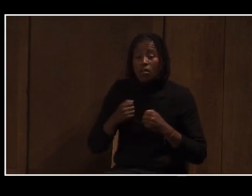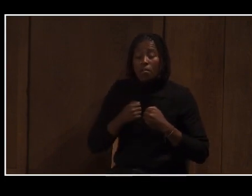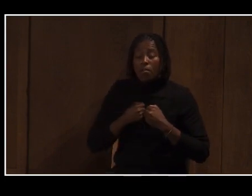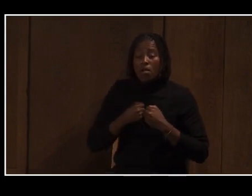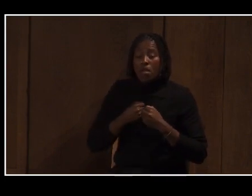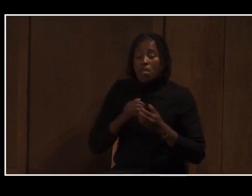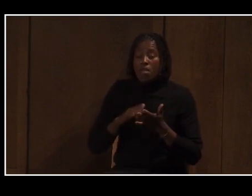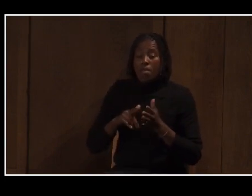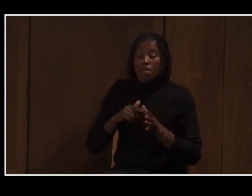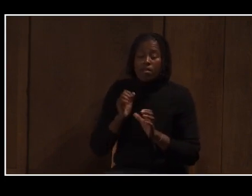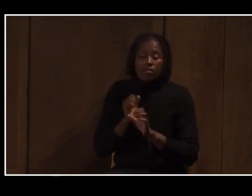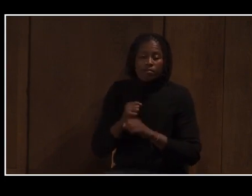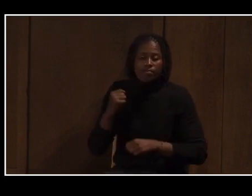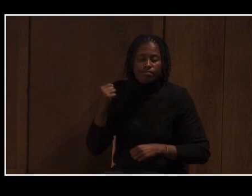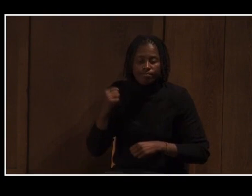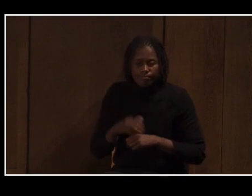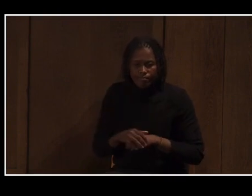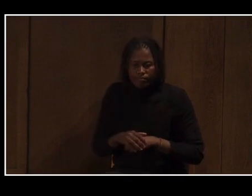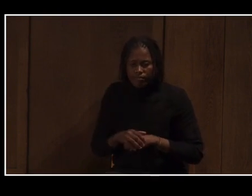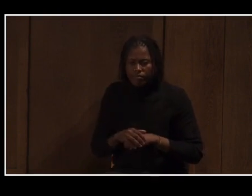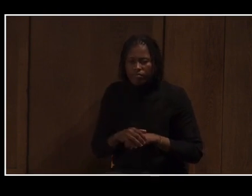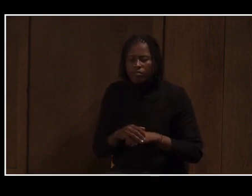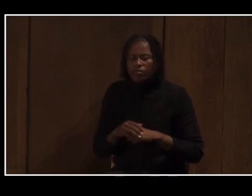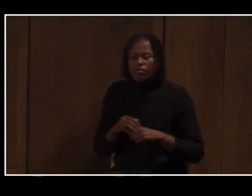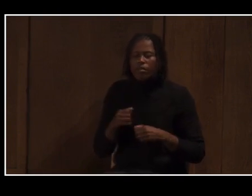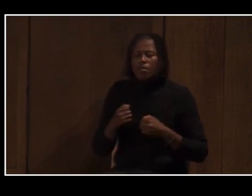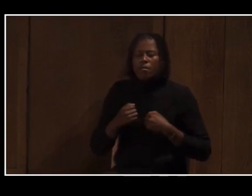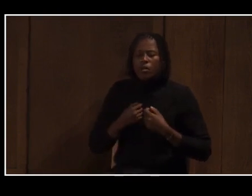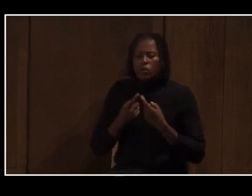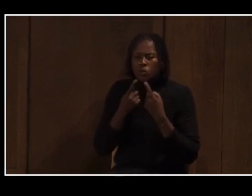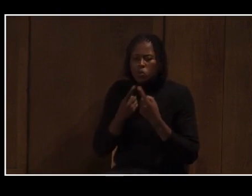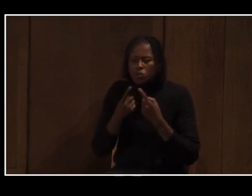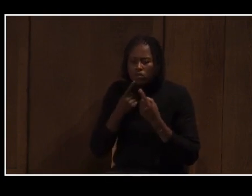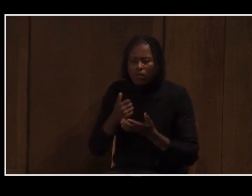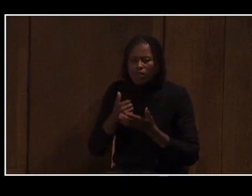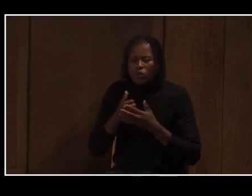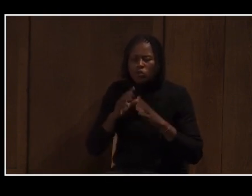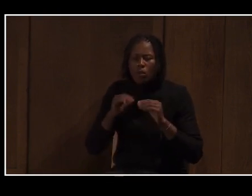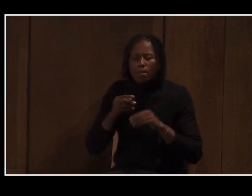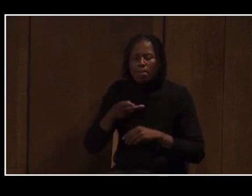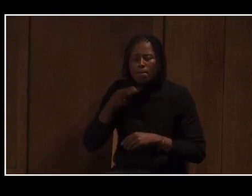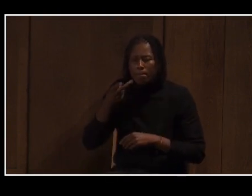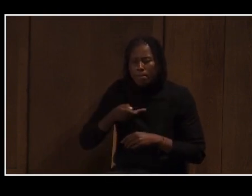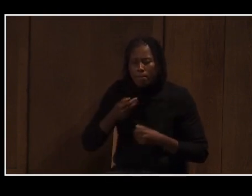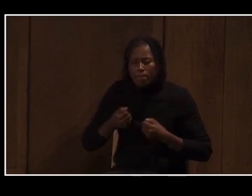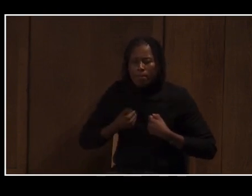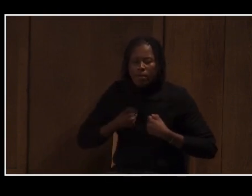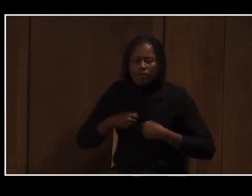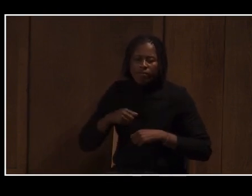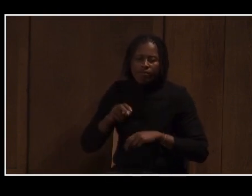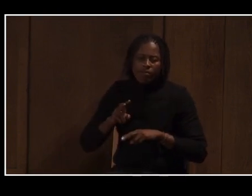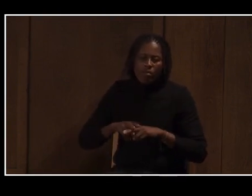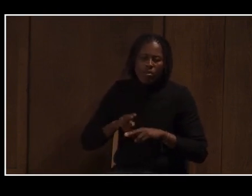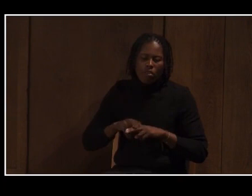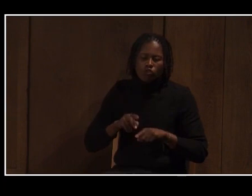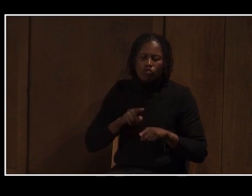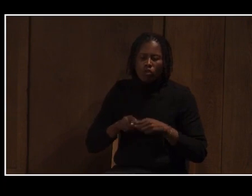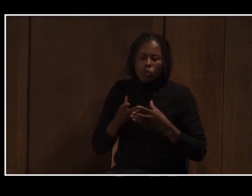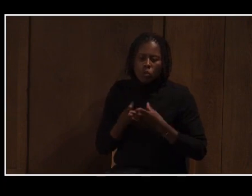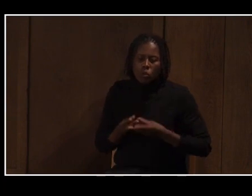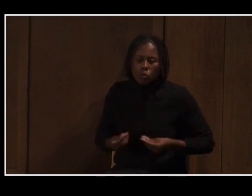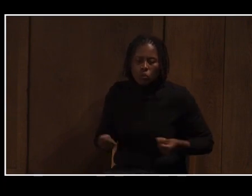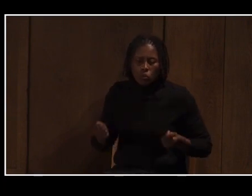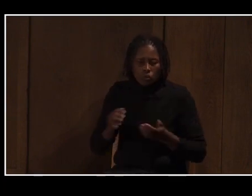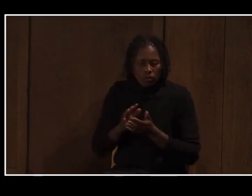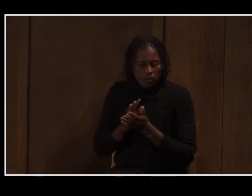of my past, somehow make it go away, especially when it came to the coveted enterprise of practice.